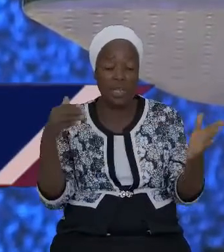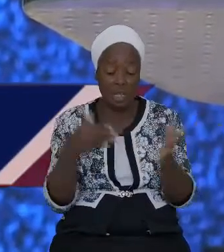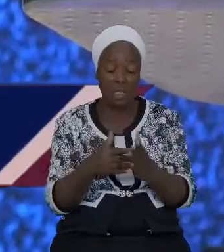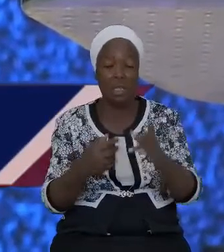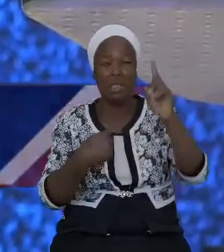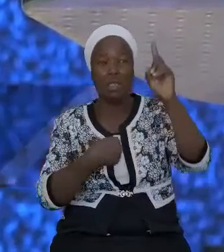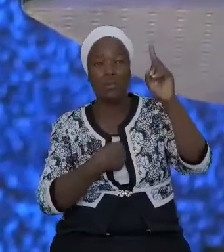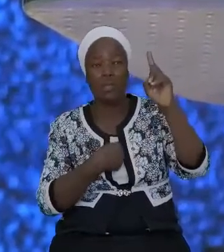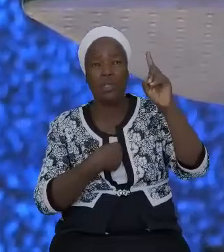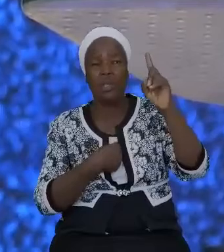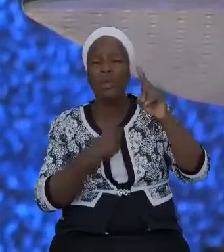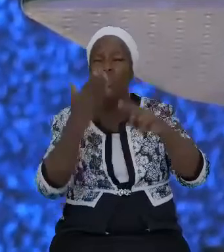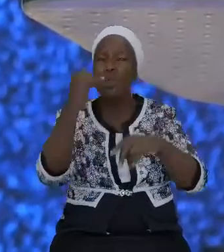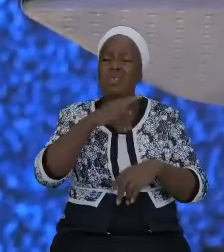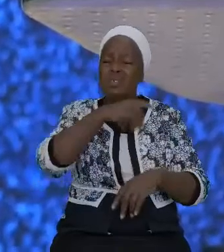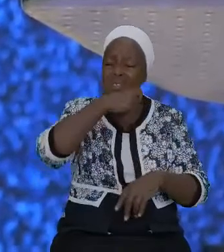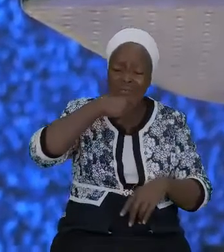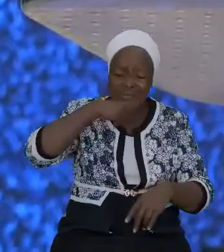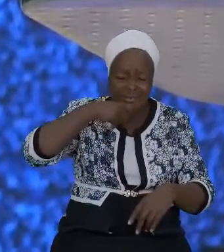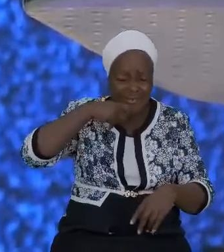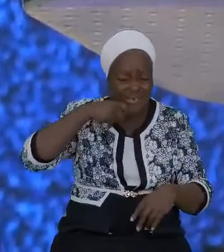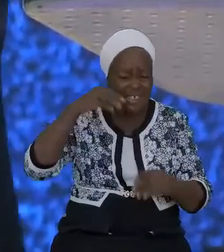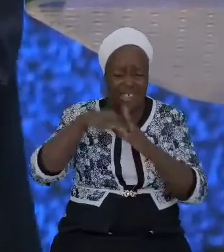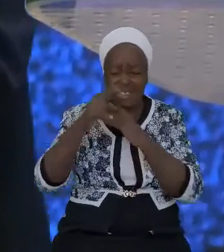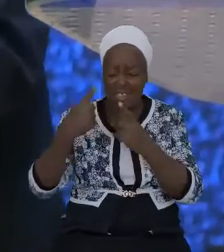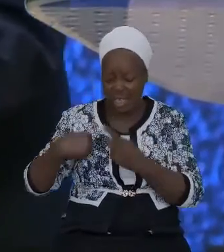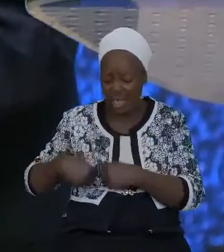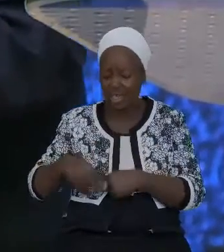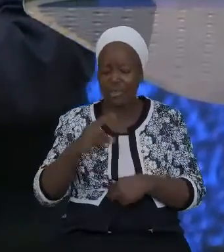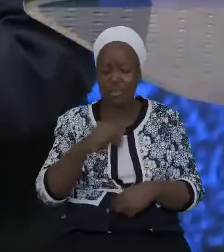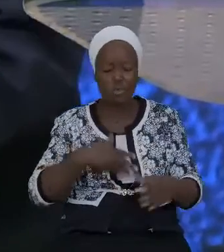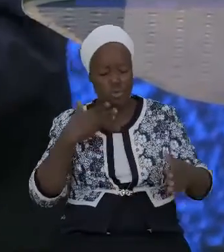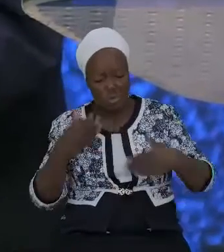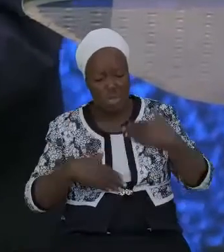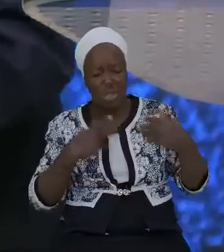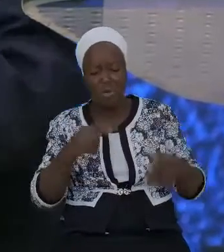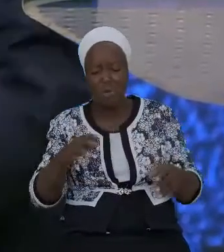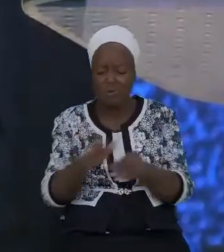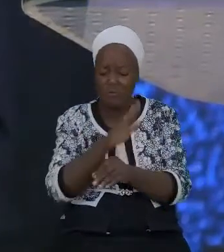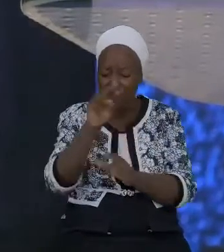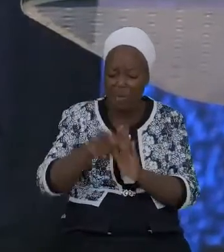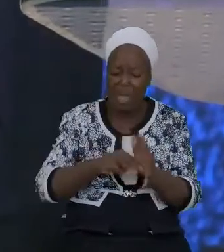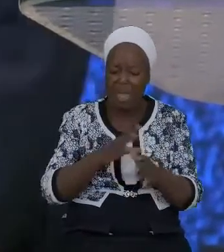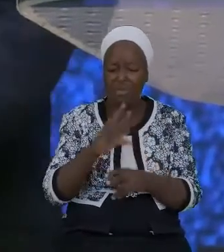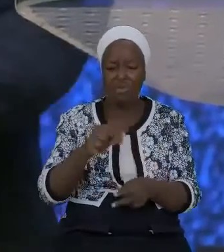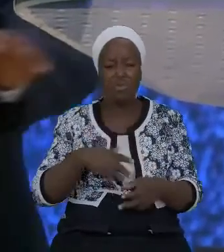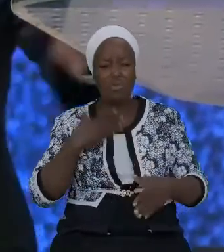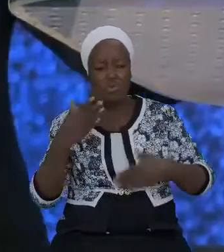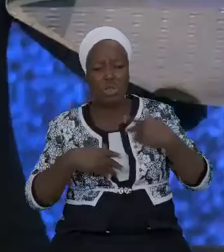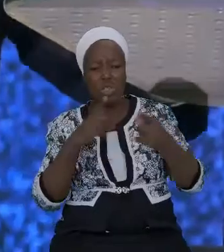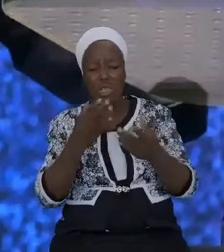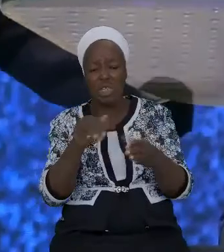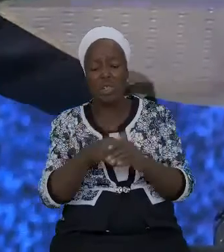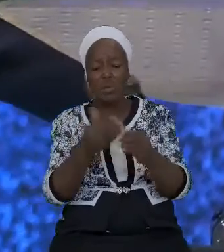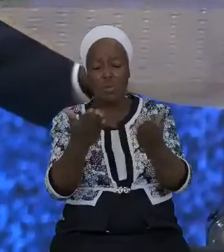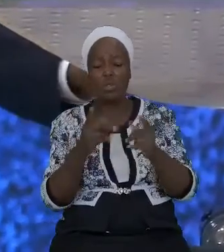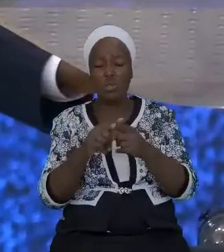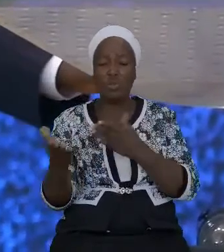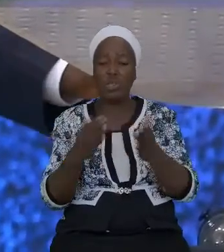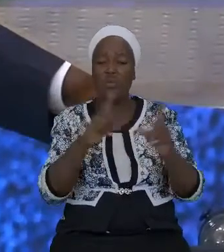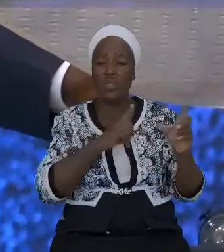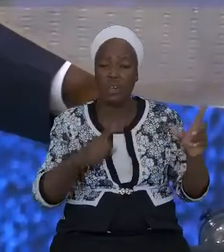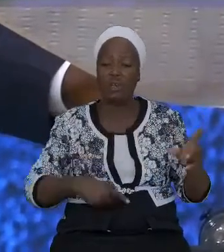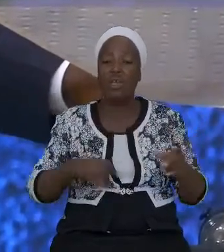joy, no happiness, no fulfillment. And there is no joy in wanting to serve the Lord because they